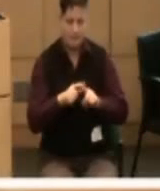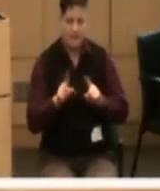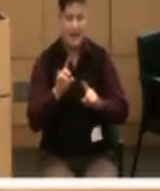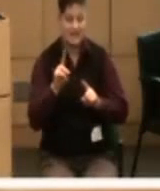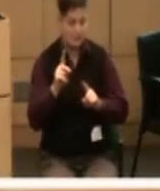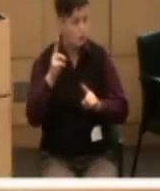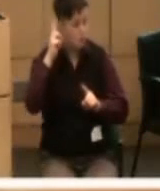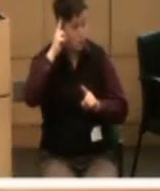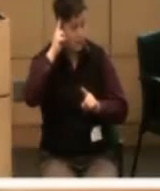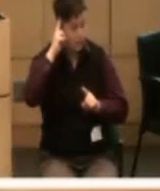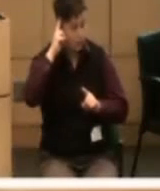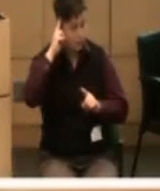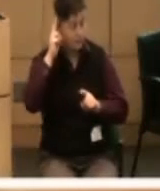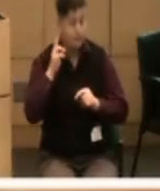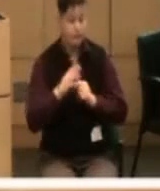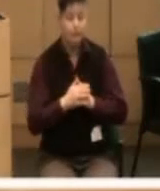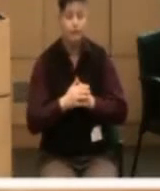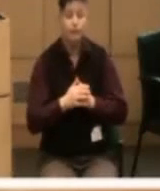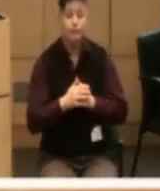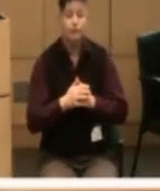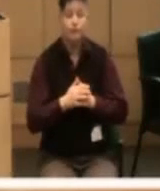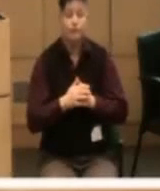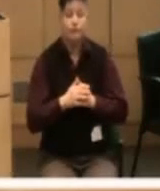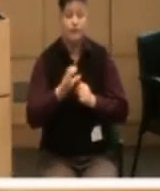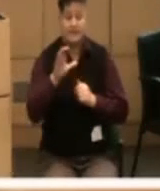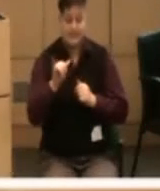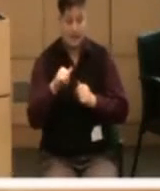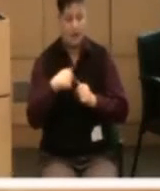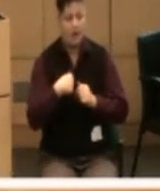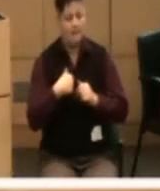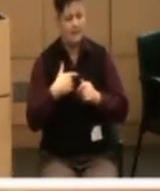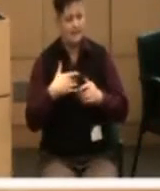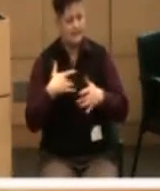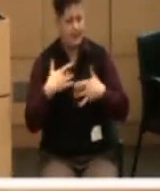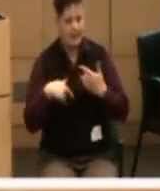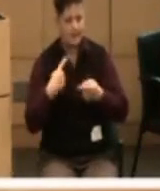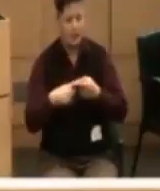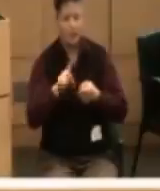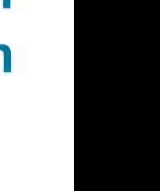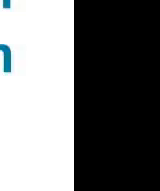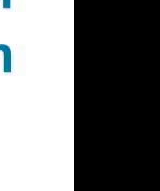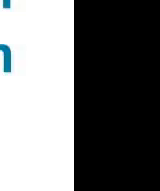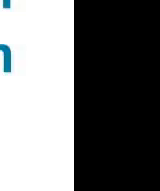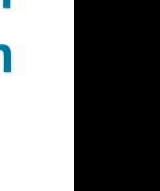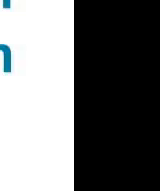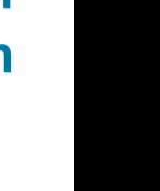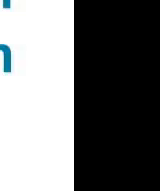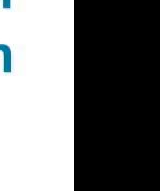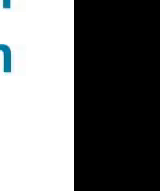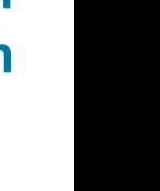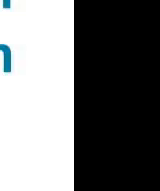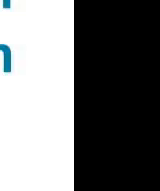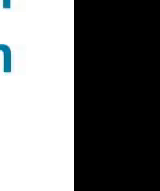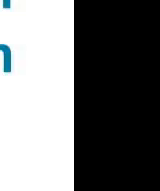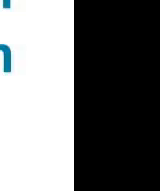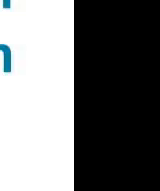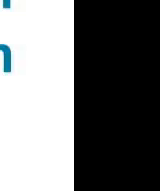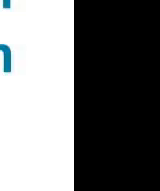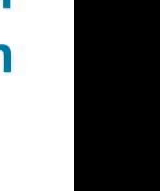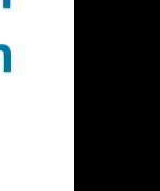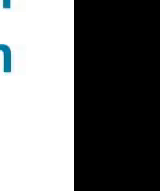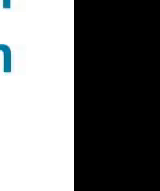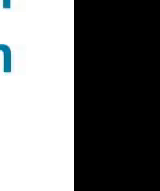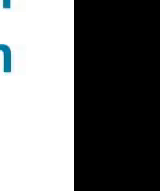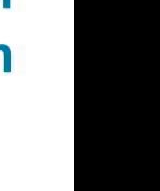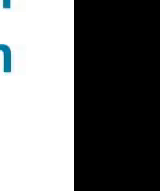cochlear implants, and I'm excited about data logging on all of the modern devices, because it